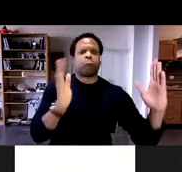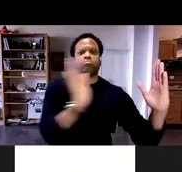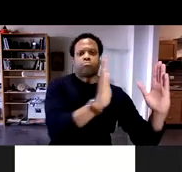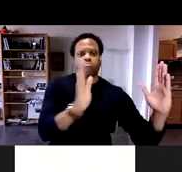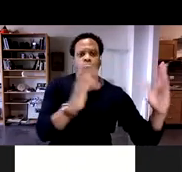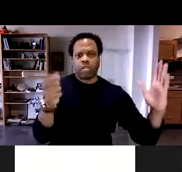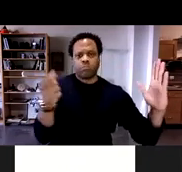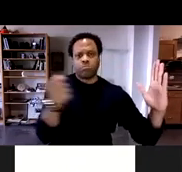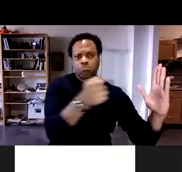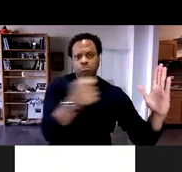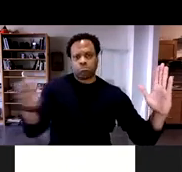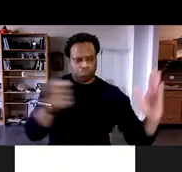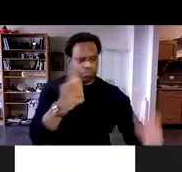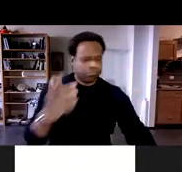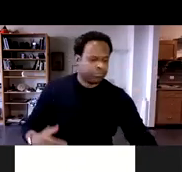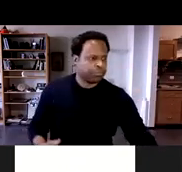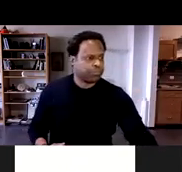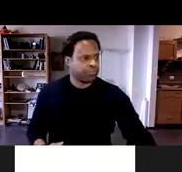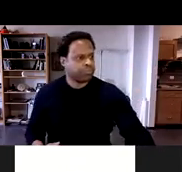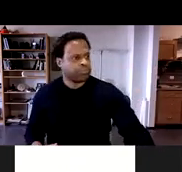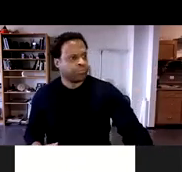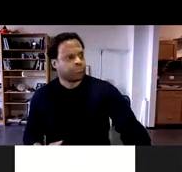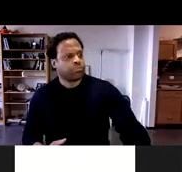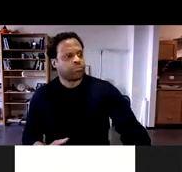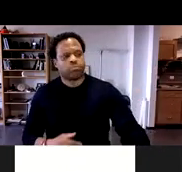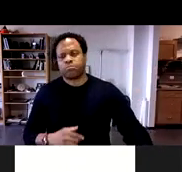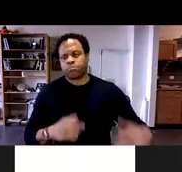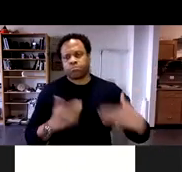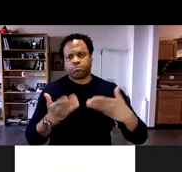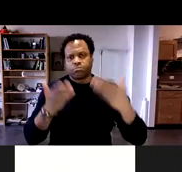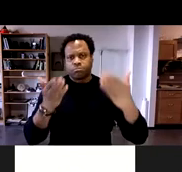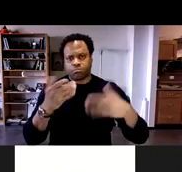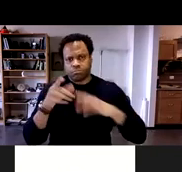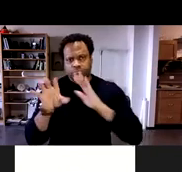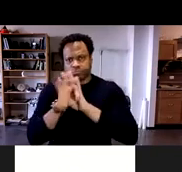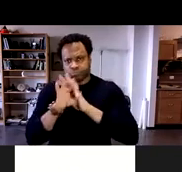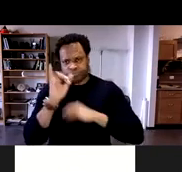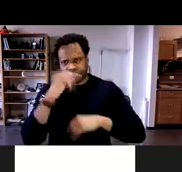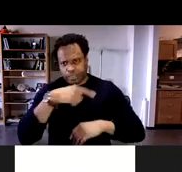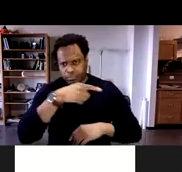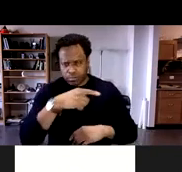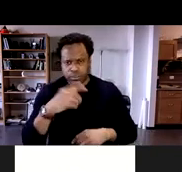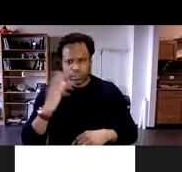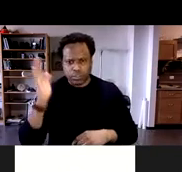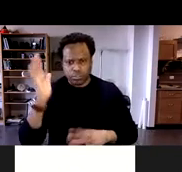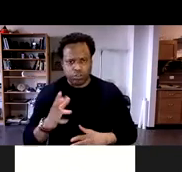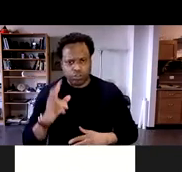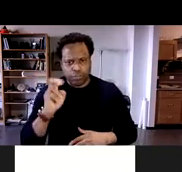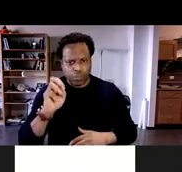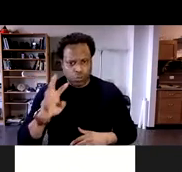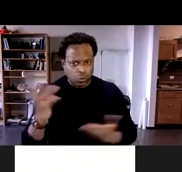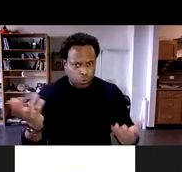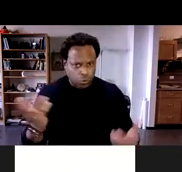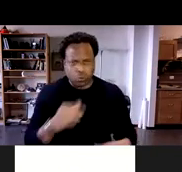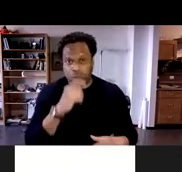the interpreter and the PowerPoint side by side if you put it in this view, side by side mode. And then if